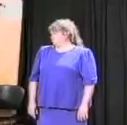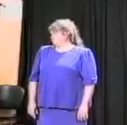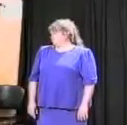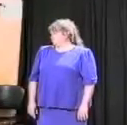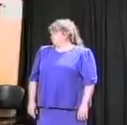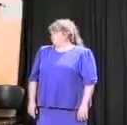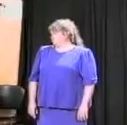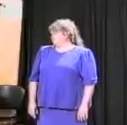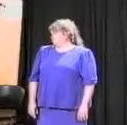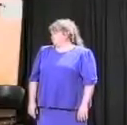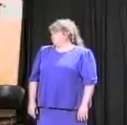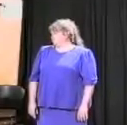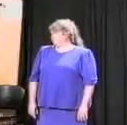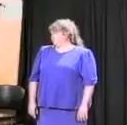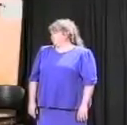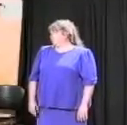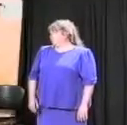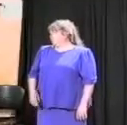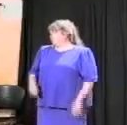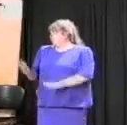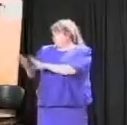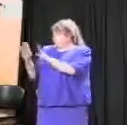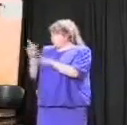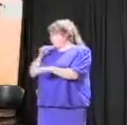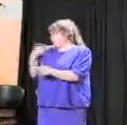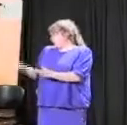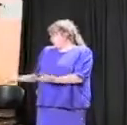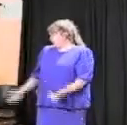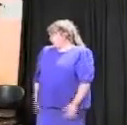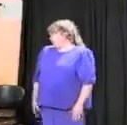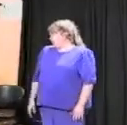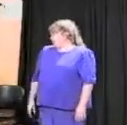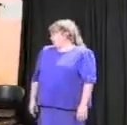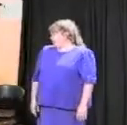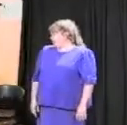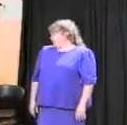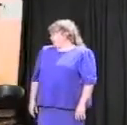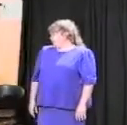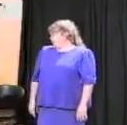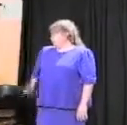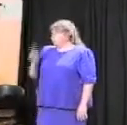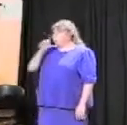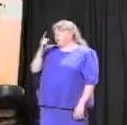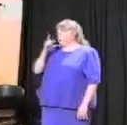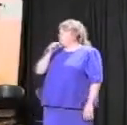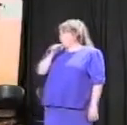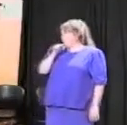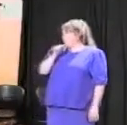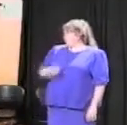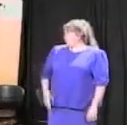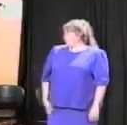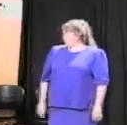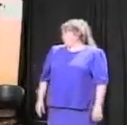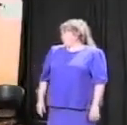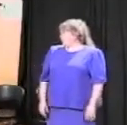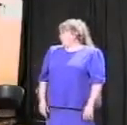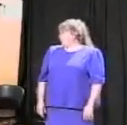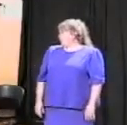Knock, knock. Who's there? Boring? Boring who? Boring